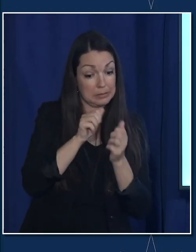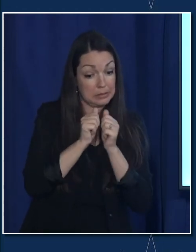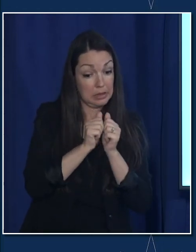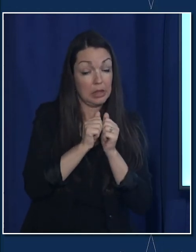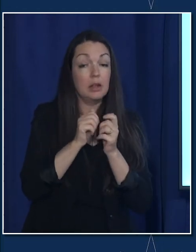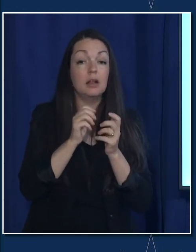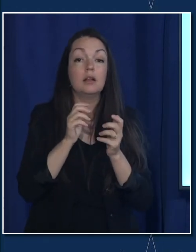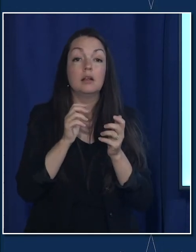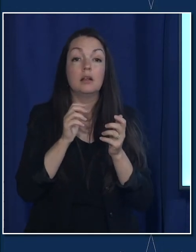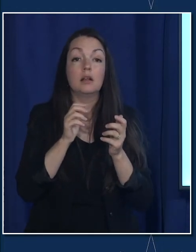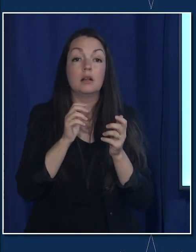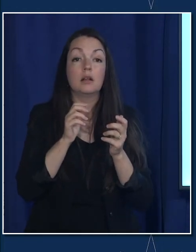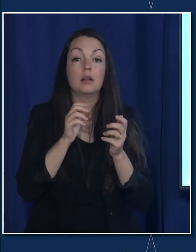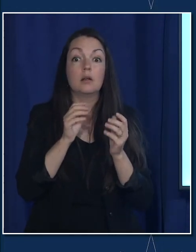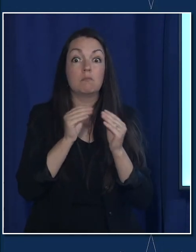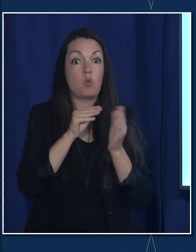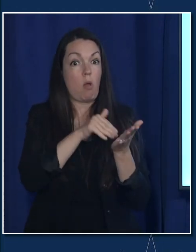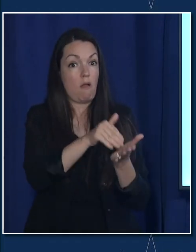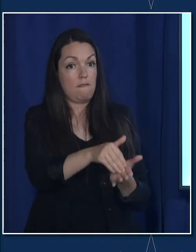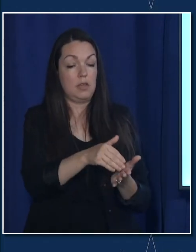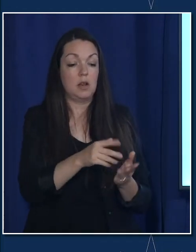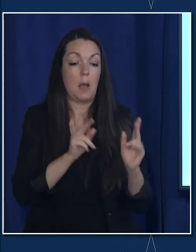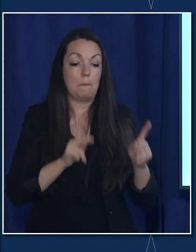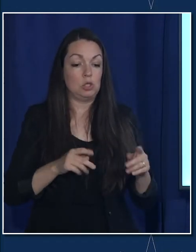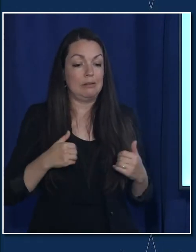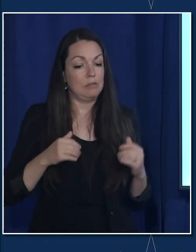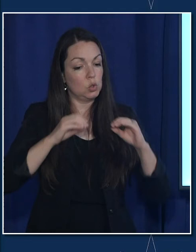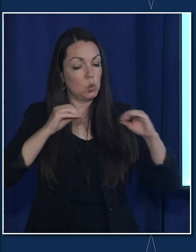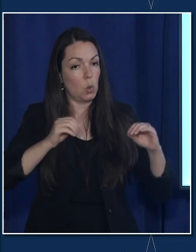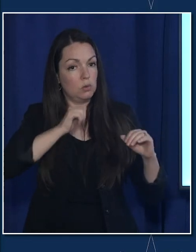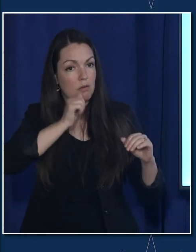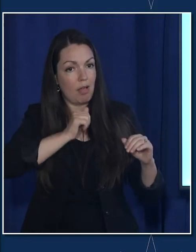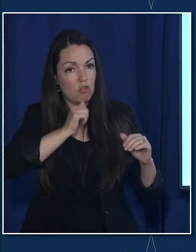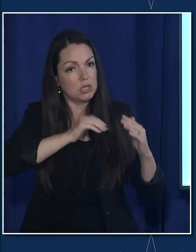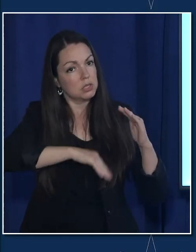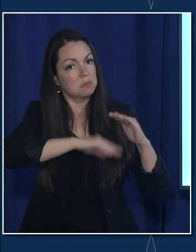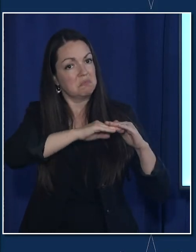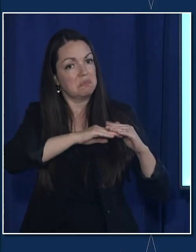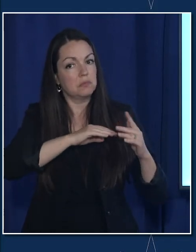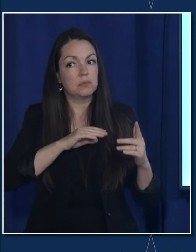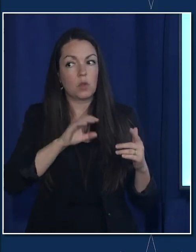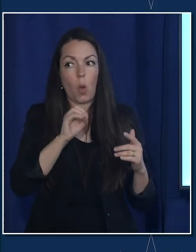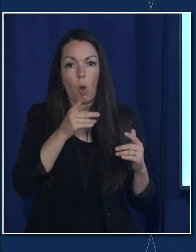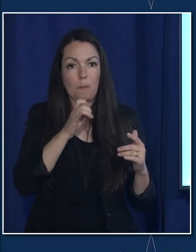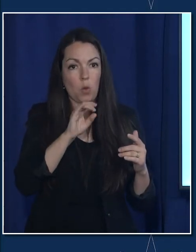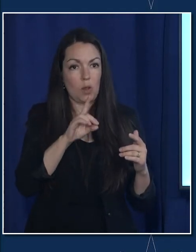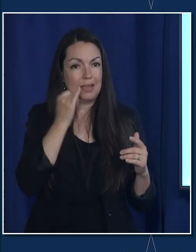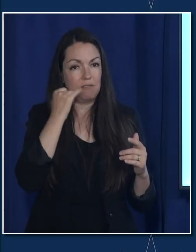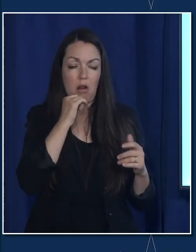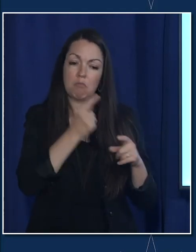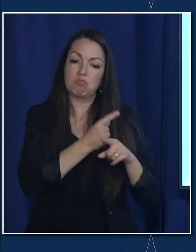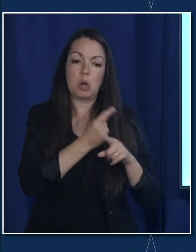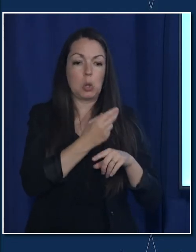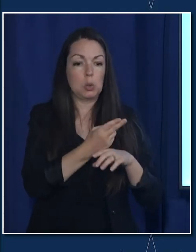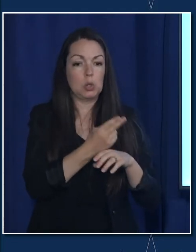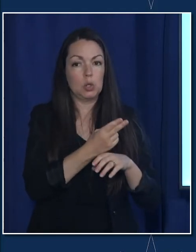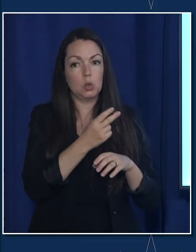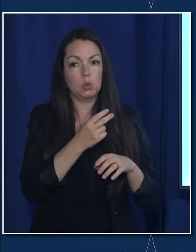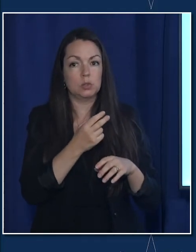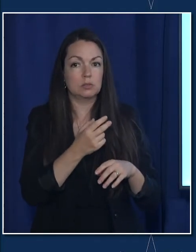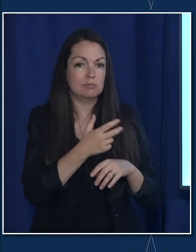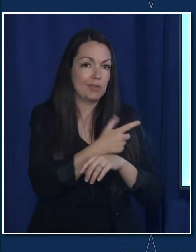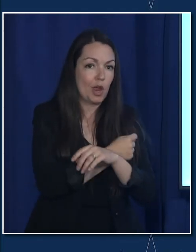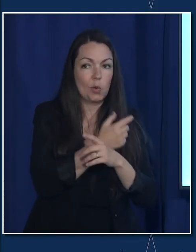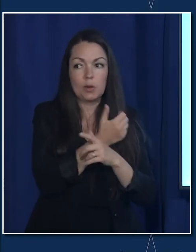cocaine, somebody won't have any tolerance to an opioid. Like if they're not someone who regularly uses opioids, regularly uses